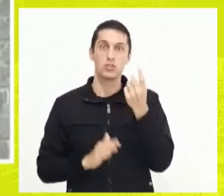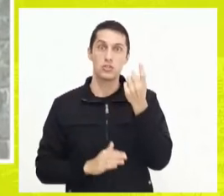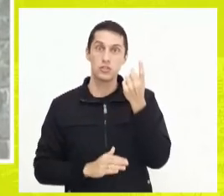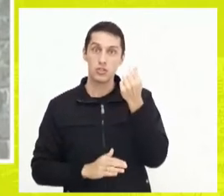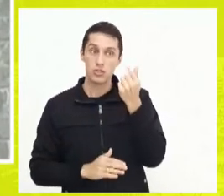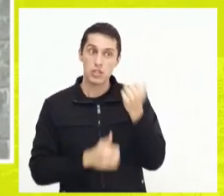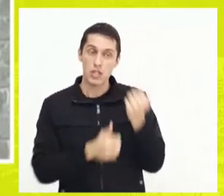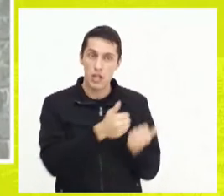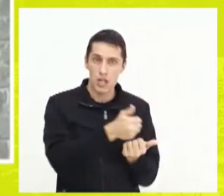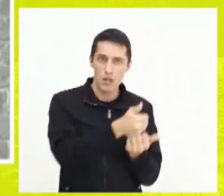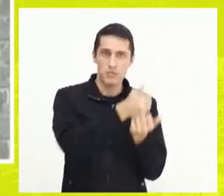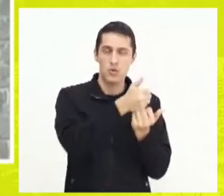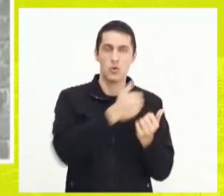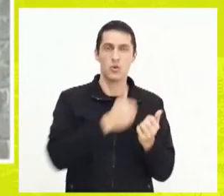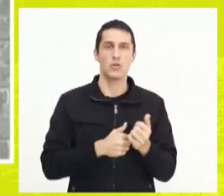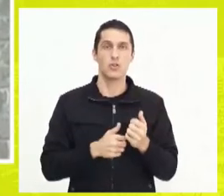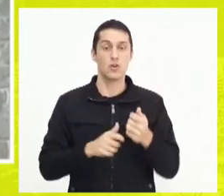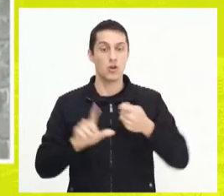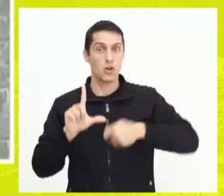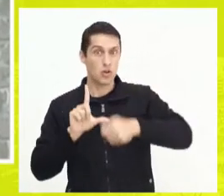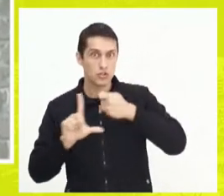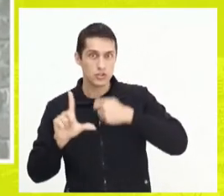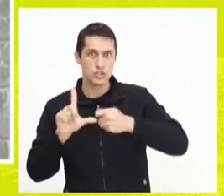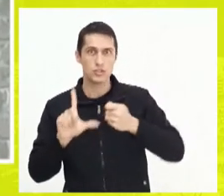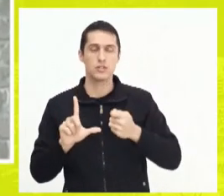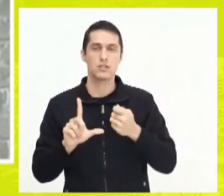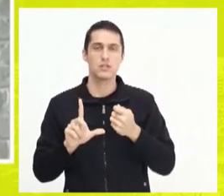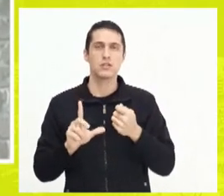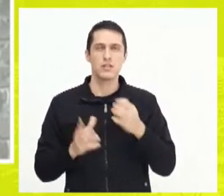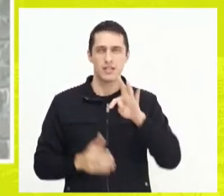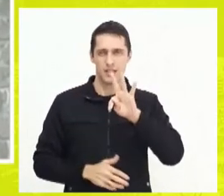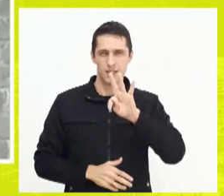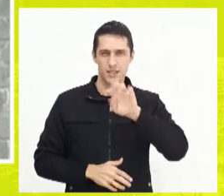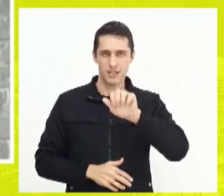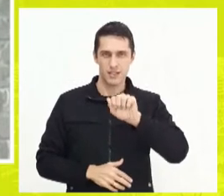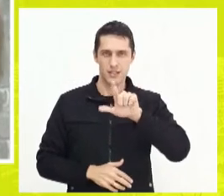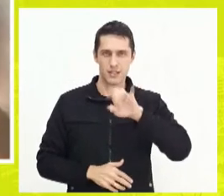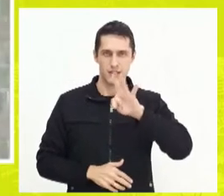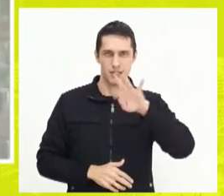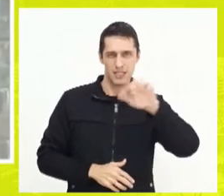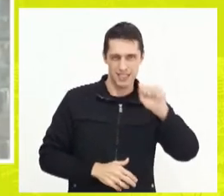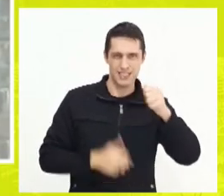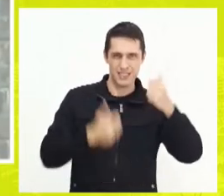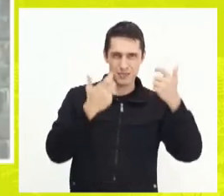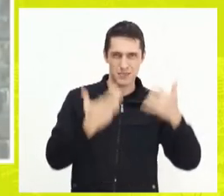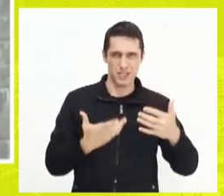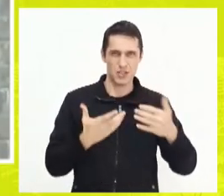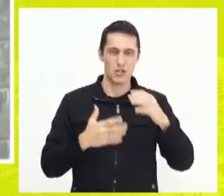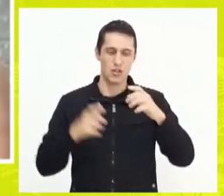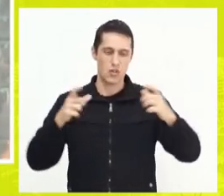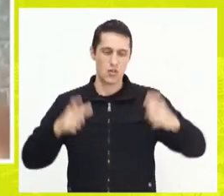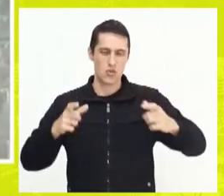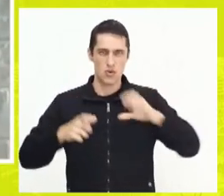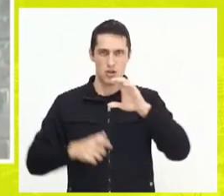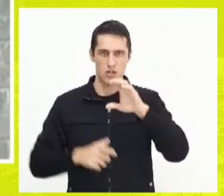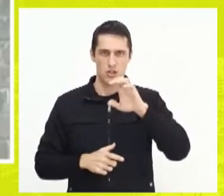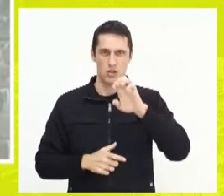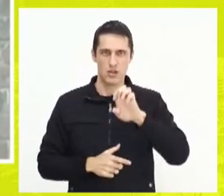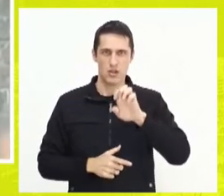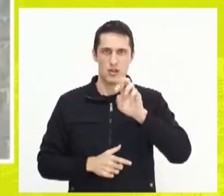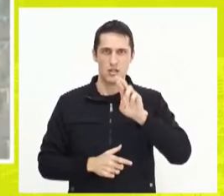logistics support how do we deal with situations like talitha said regarding the little